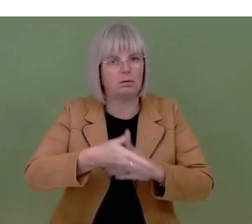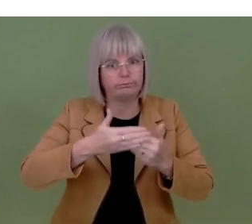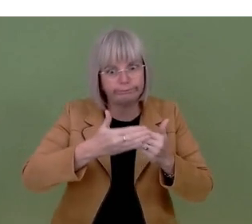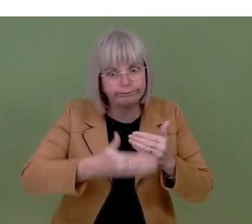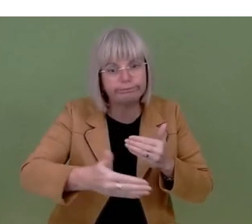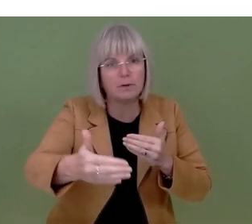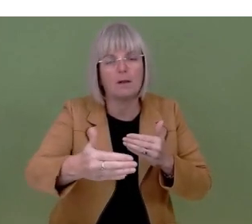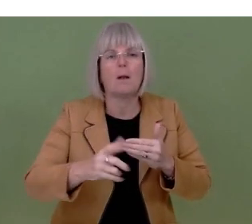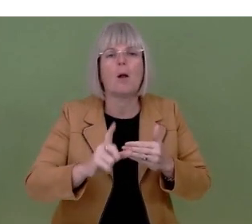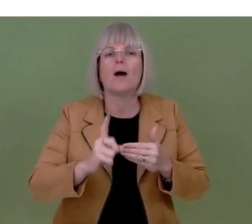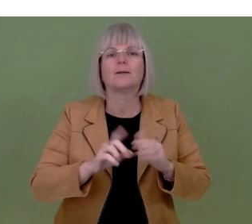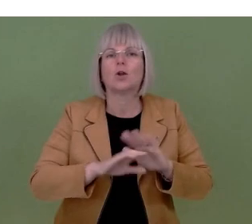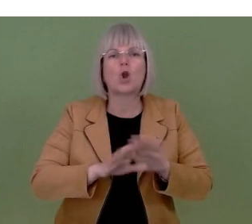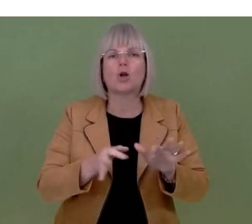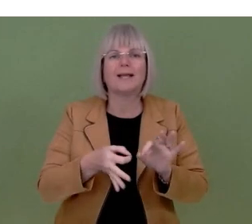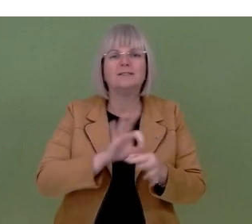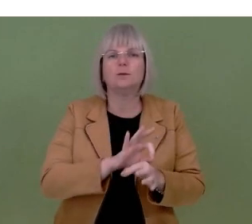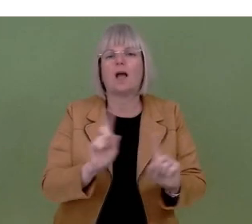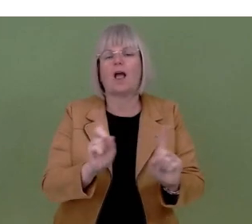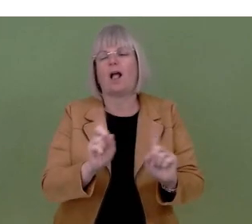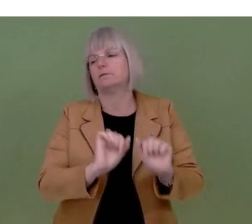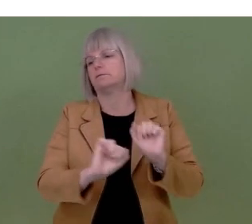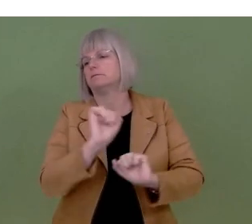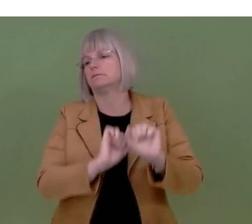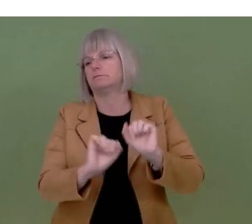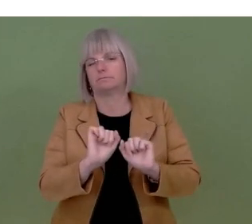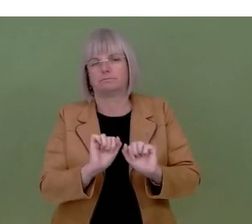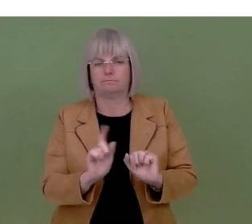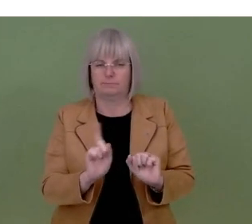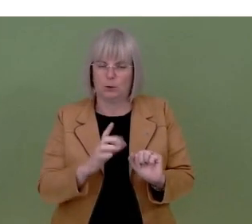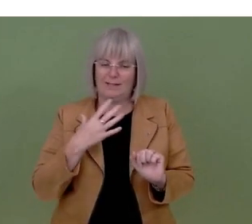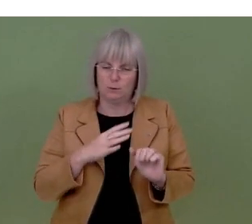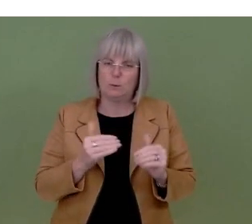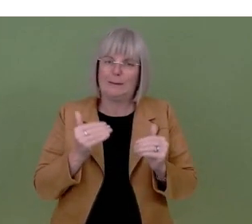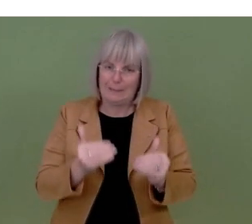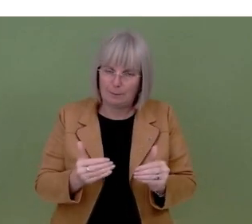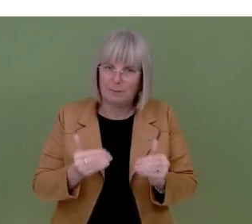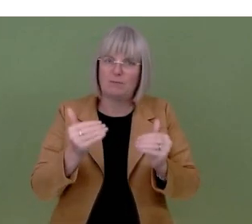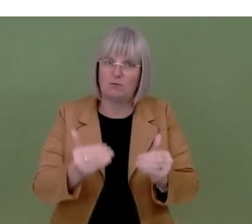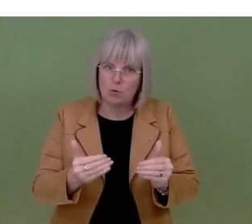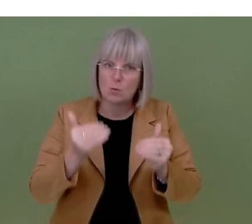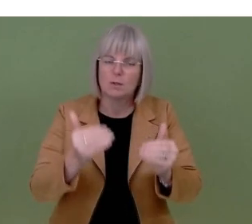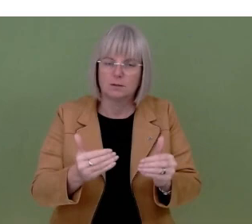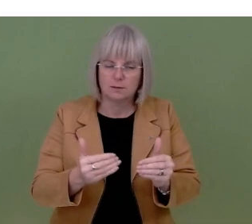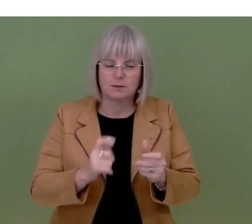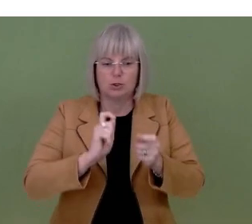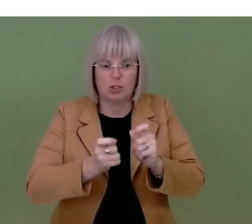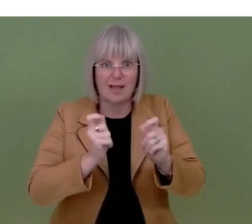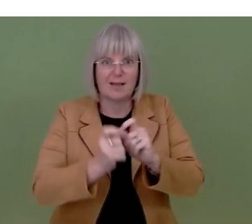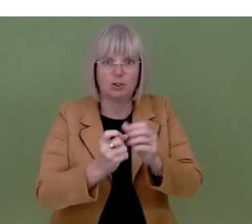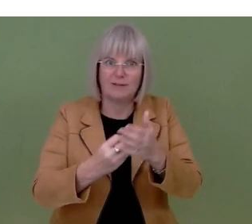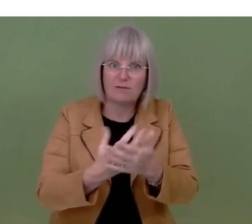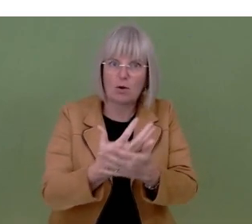do things. So we have to keep pushing, keep moving forward, keep changing and evolving, and focus on